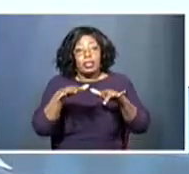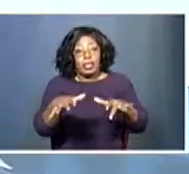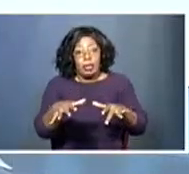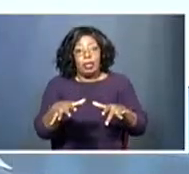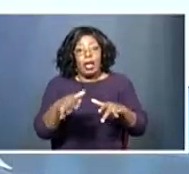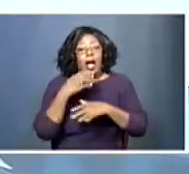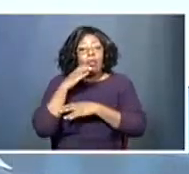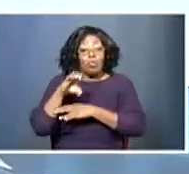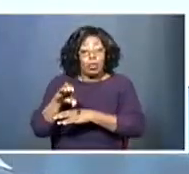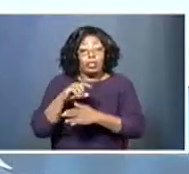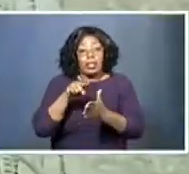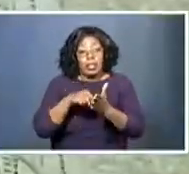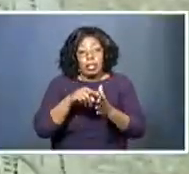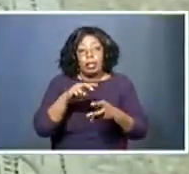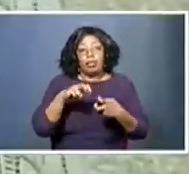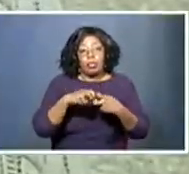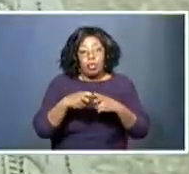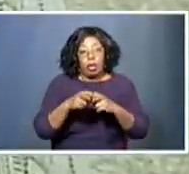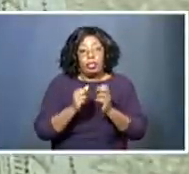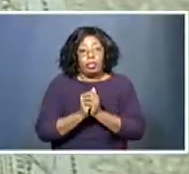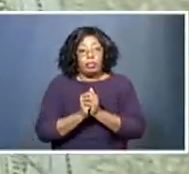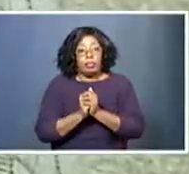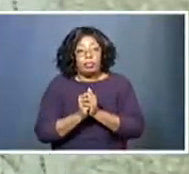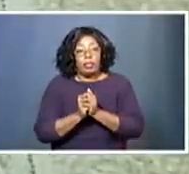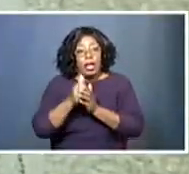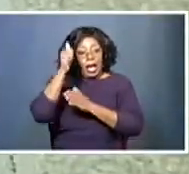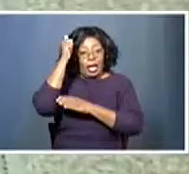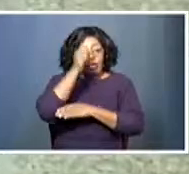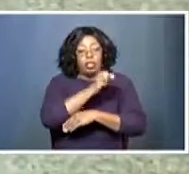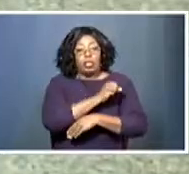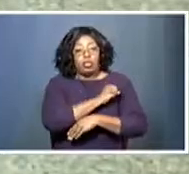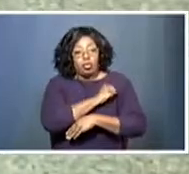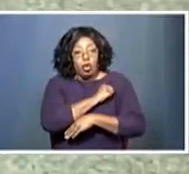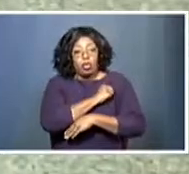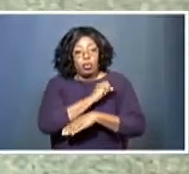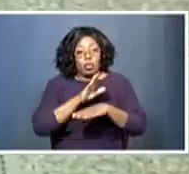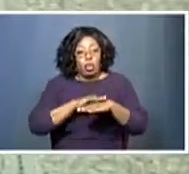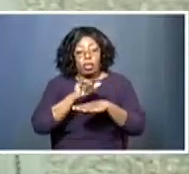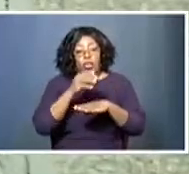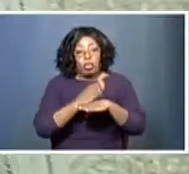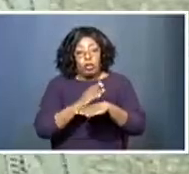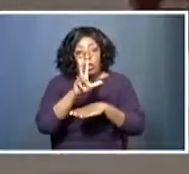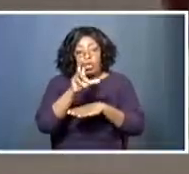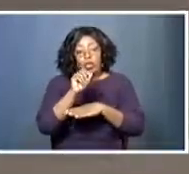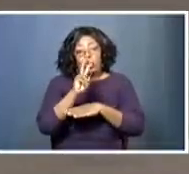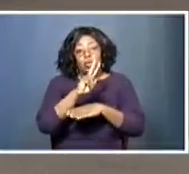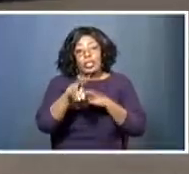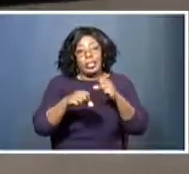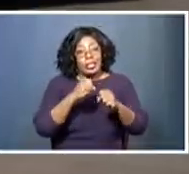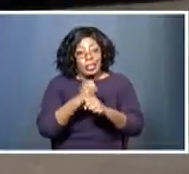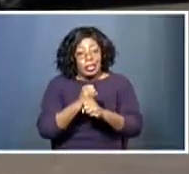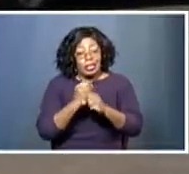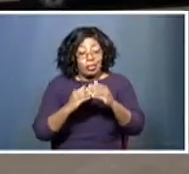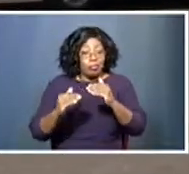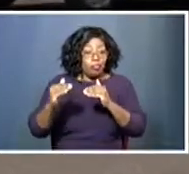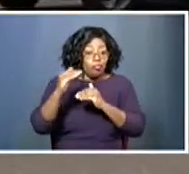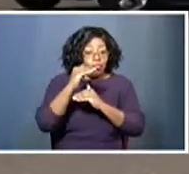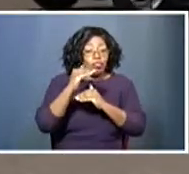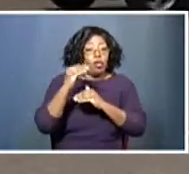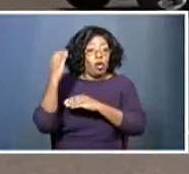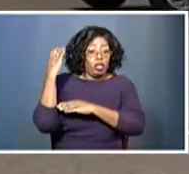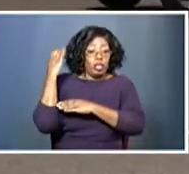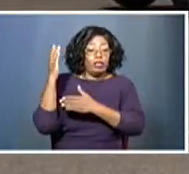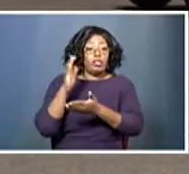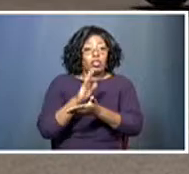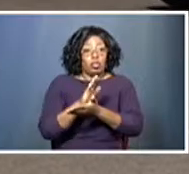has worsened the problem. Anslow Strawn has been on the job 32 years, having been elevated to the position of Chief